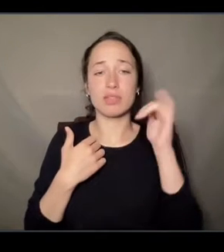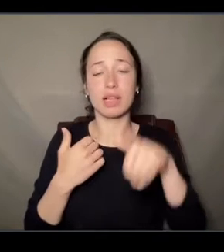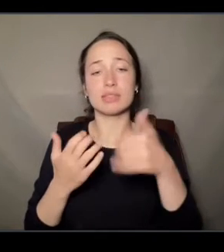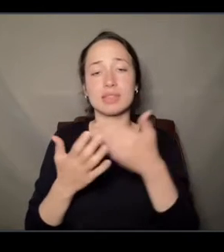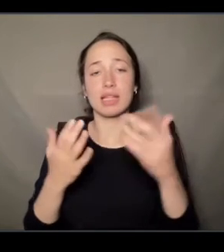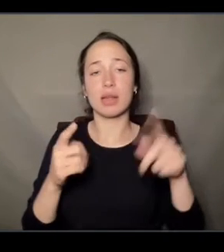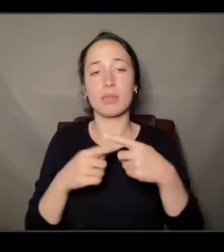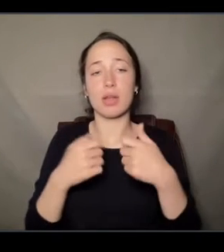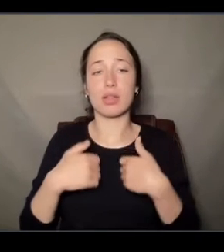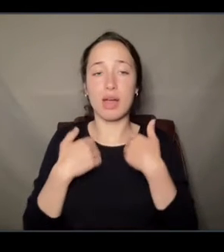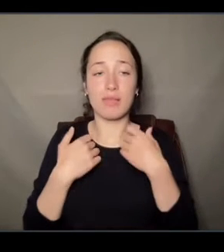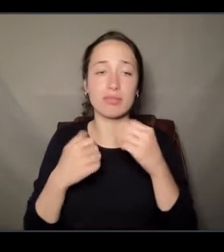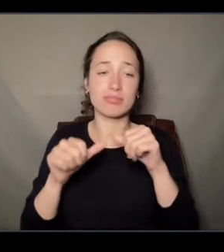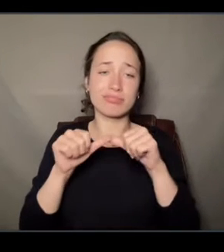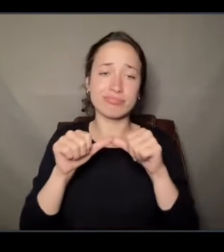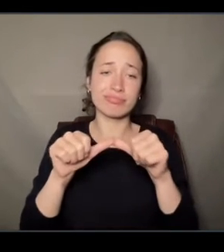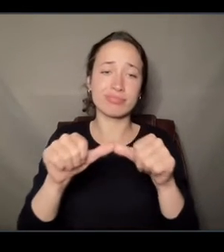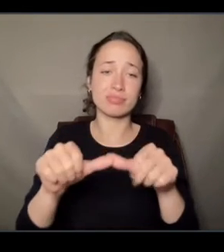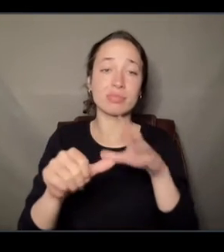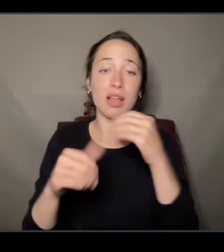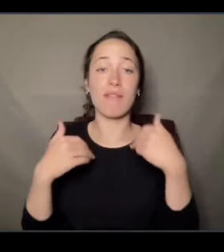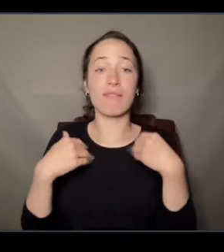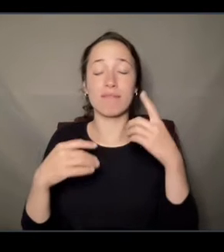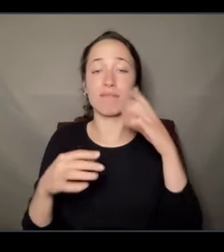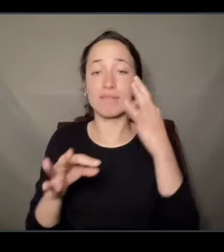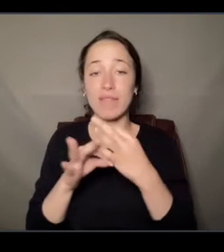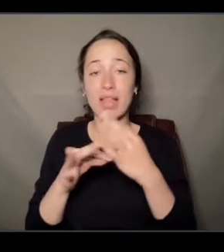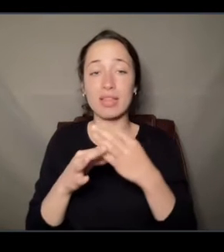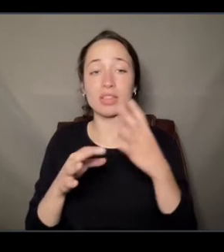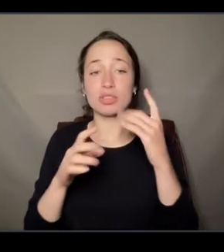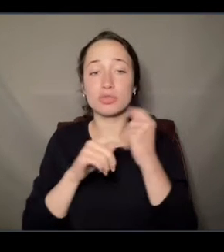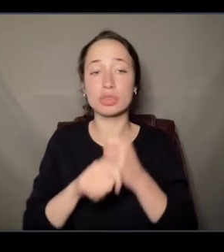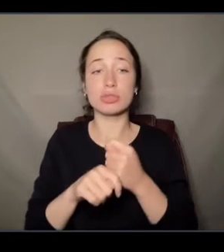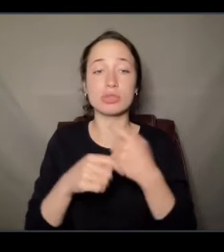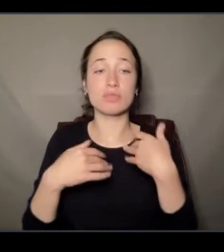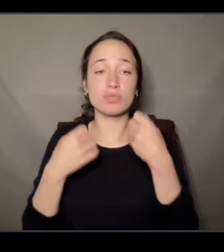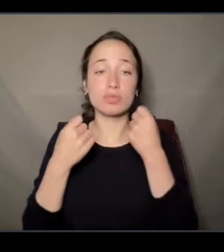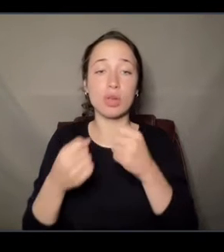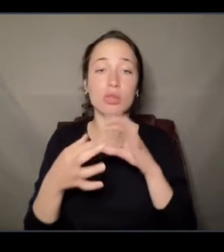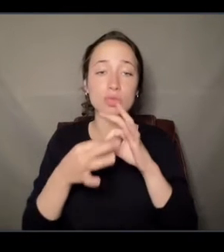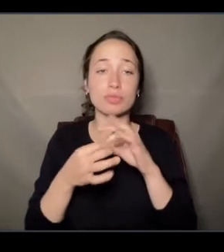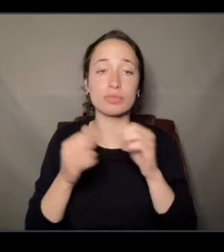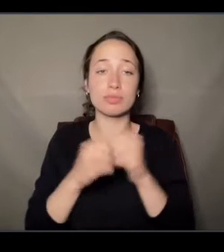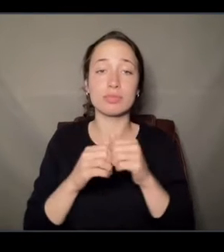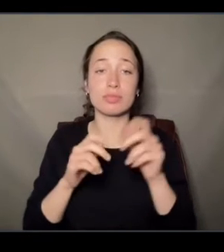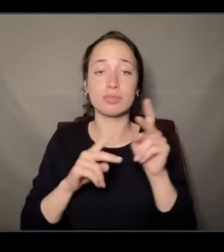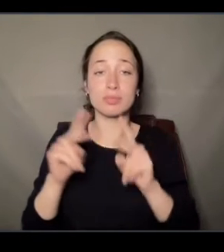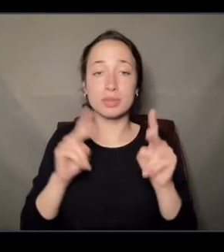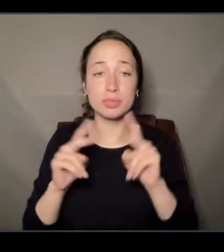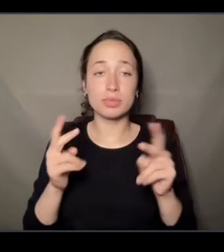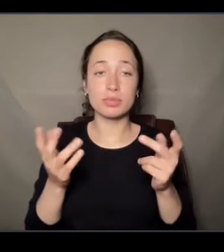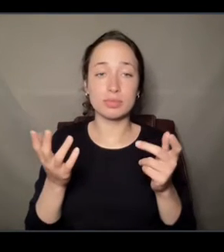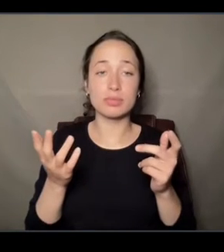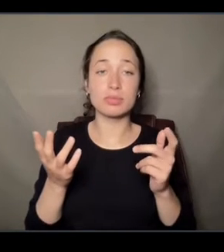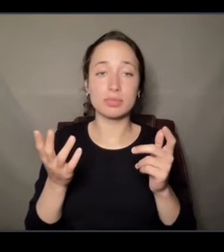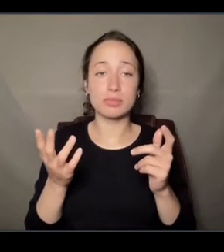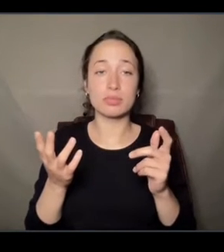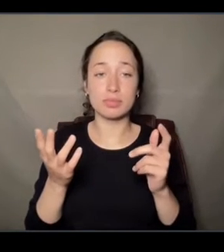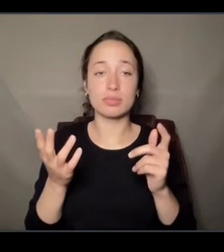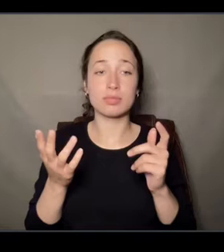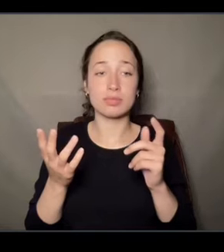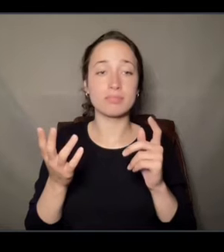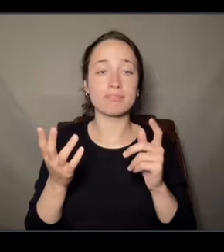about life, is it goes on. And I think having faith traditions or having strong relationships